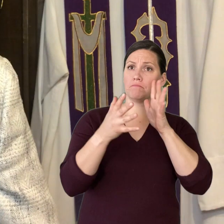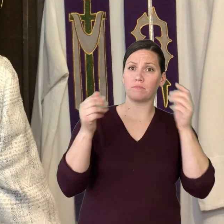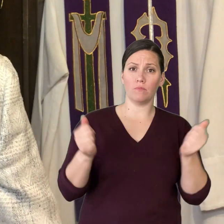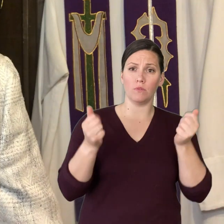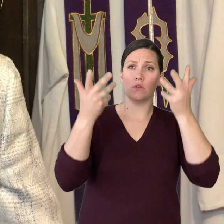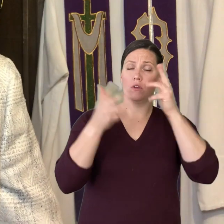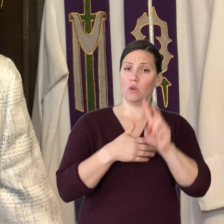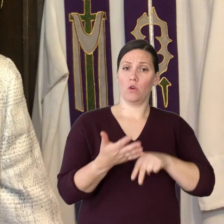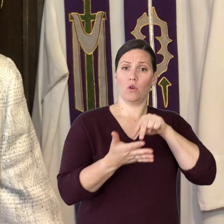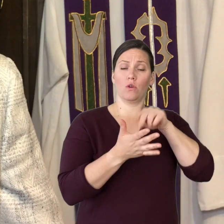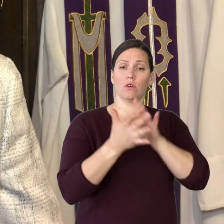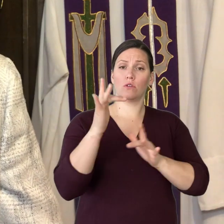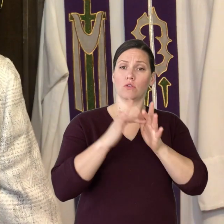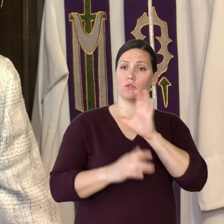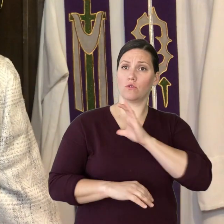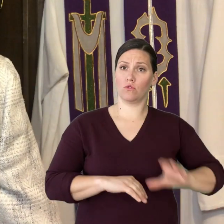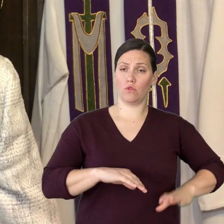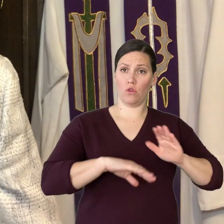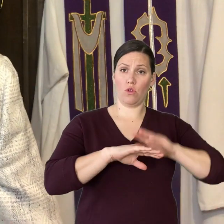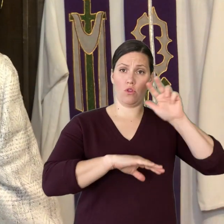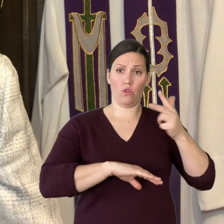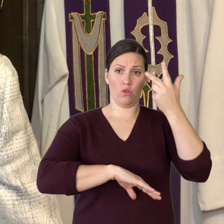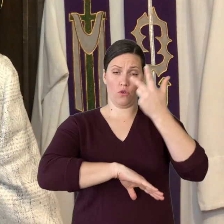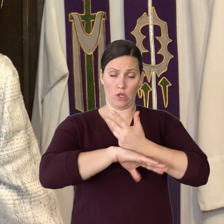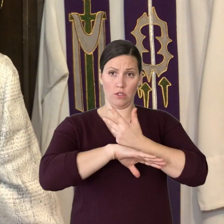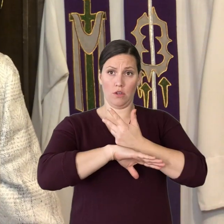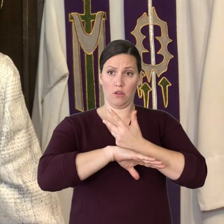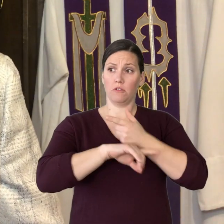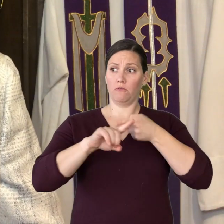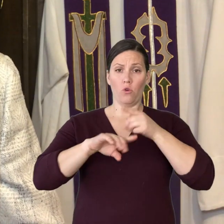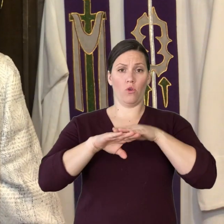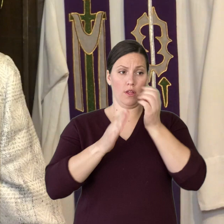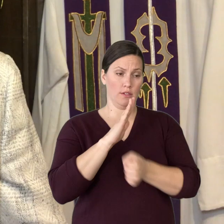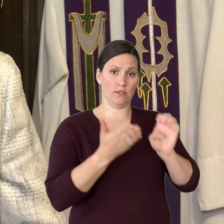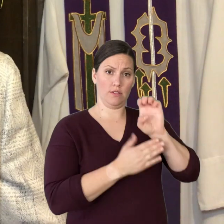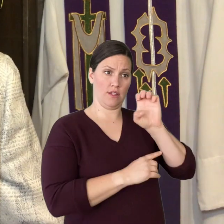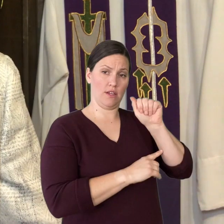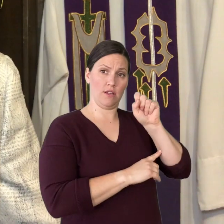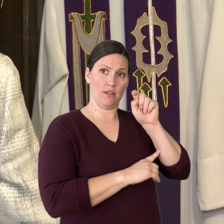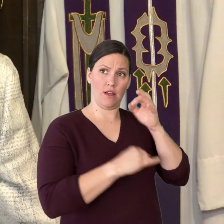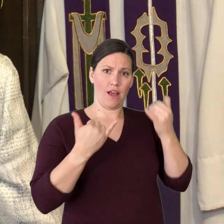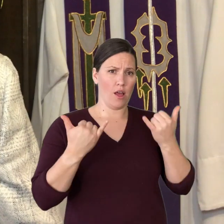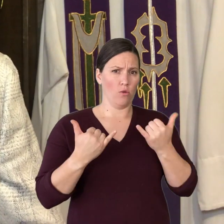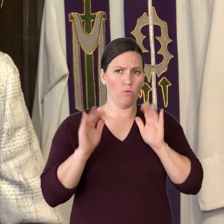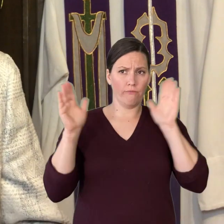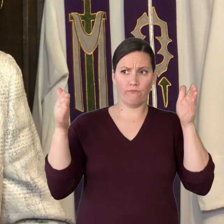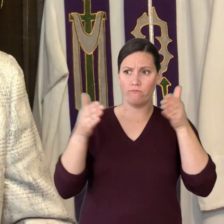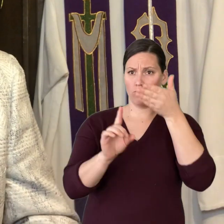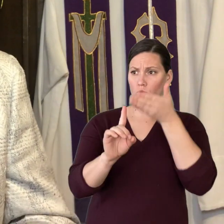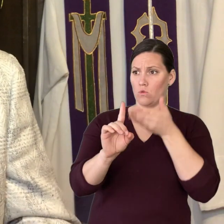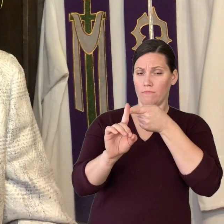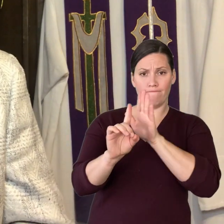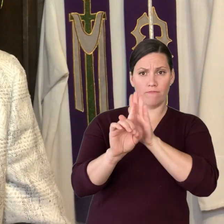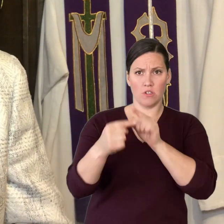of Jesus Christ on the third day on Easter Sunday. But first we focus on his suffering and on his death for us. Today, as